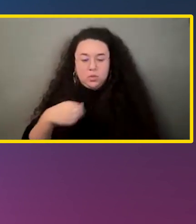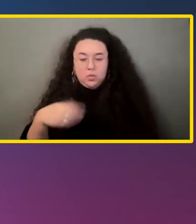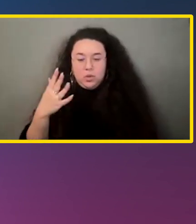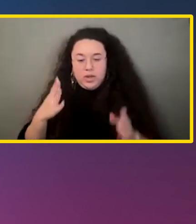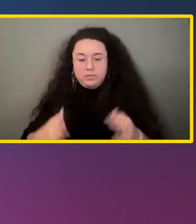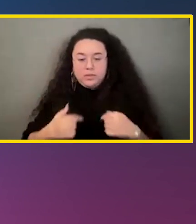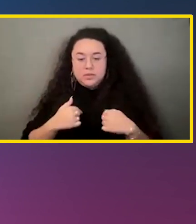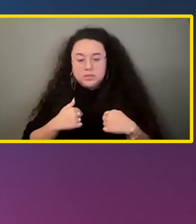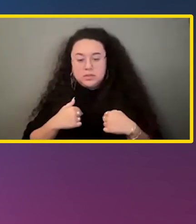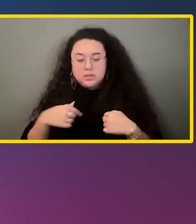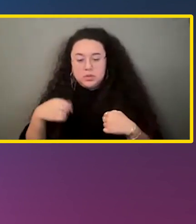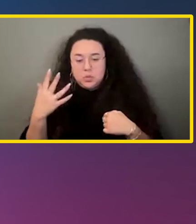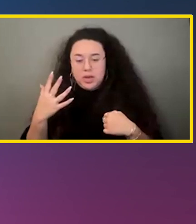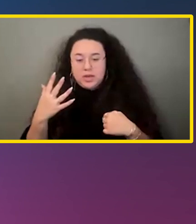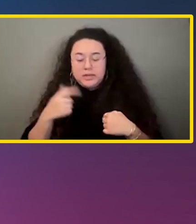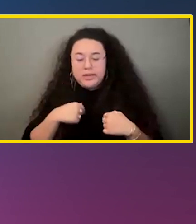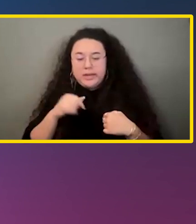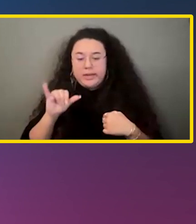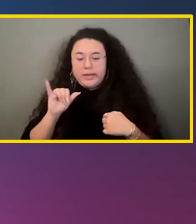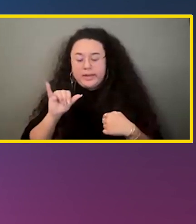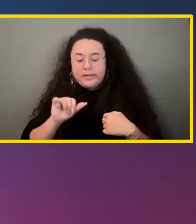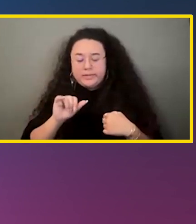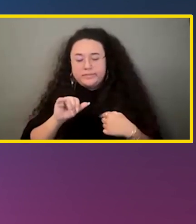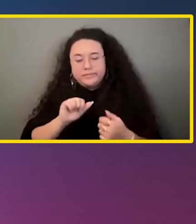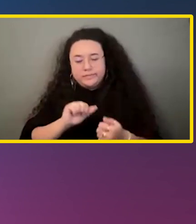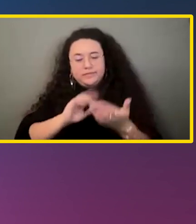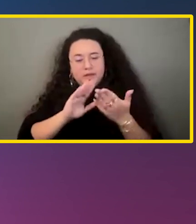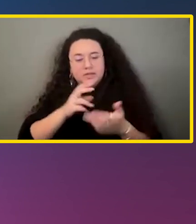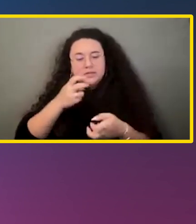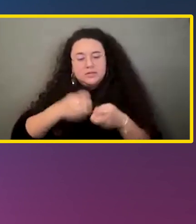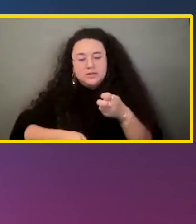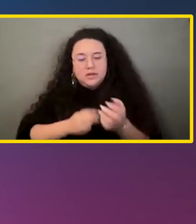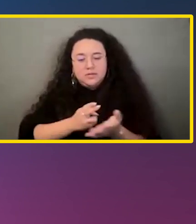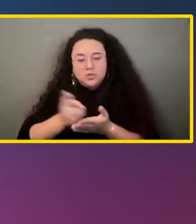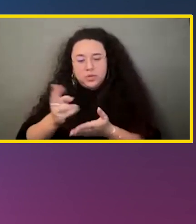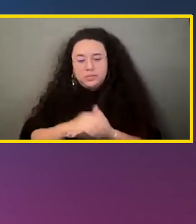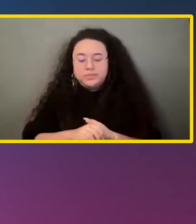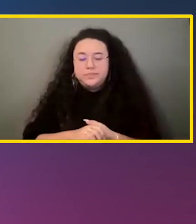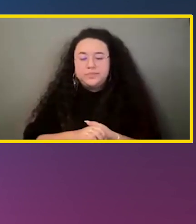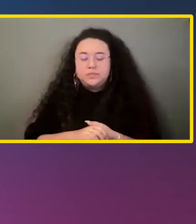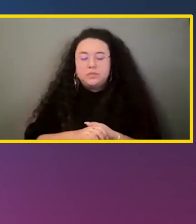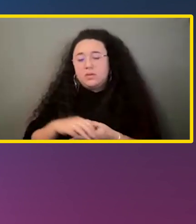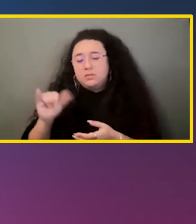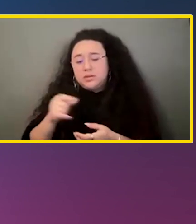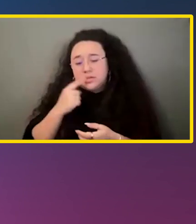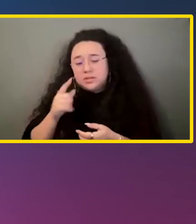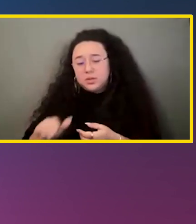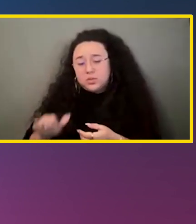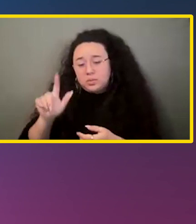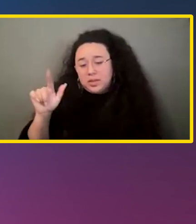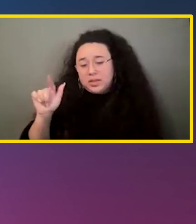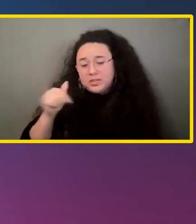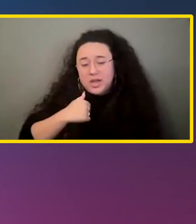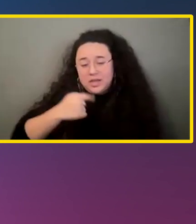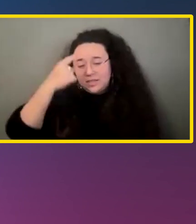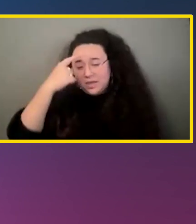myself was forced to look at some real hard truths. And like I said, I grew up in Los Angeles. I thought I